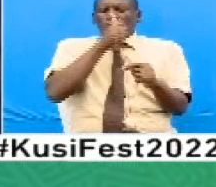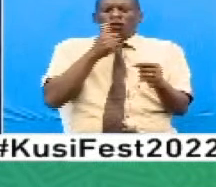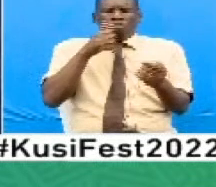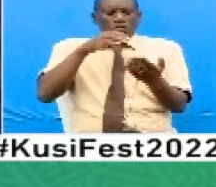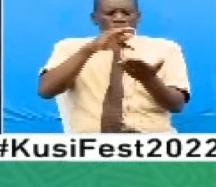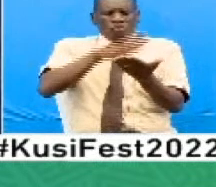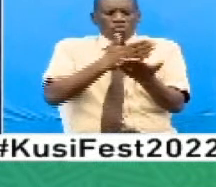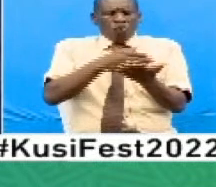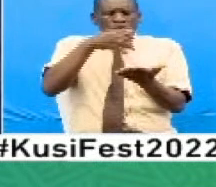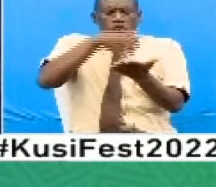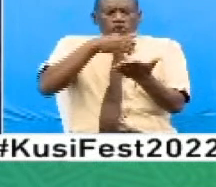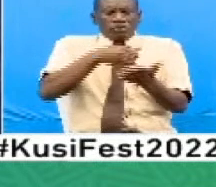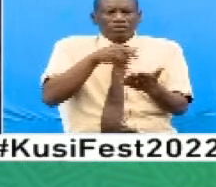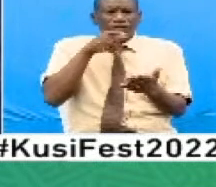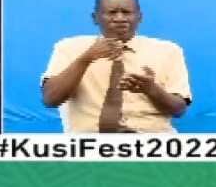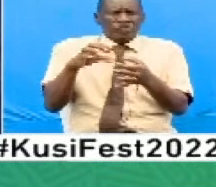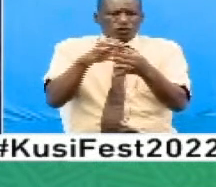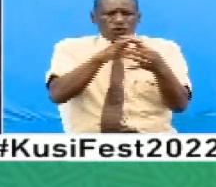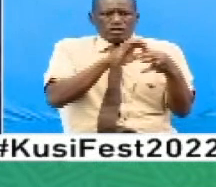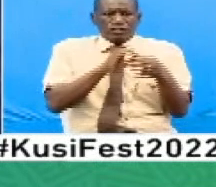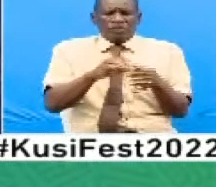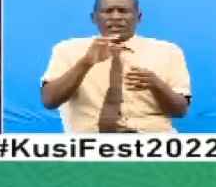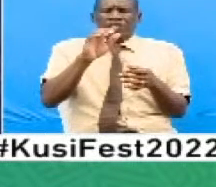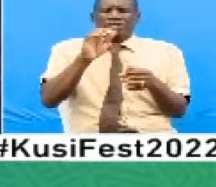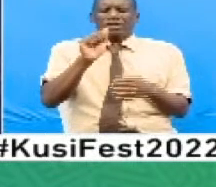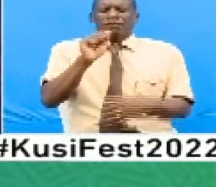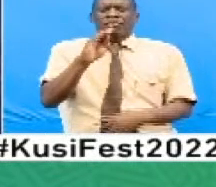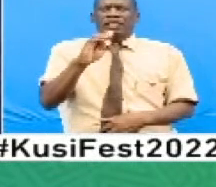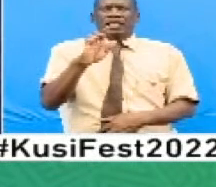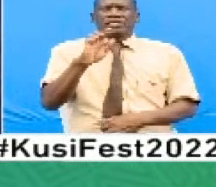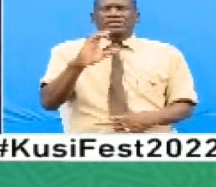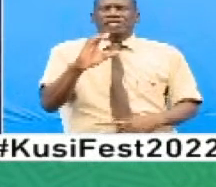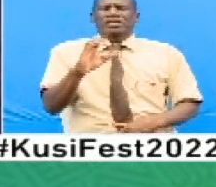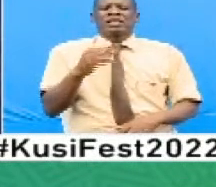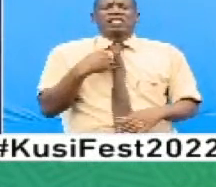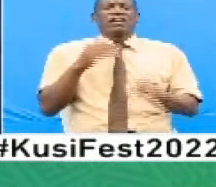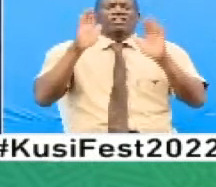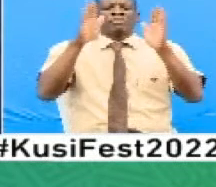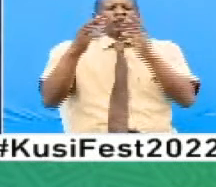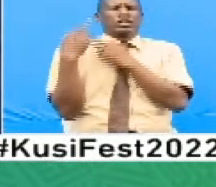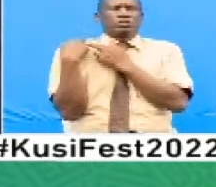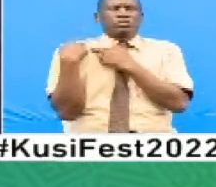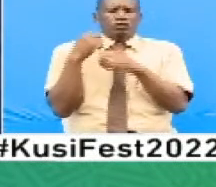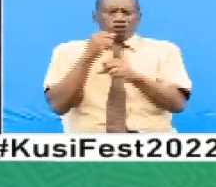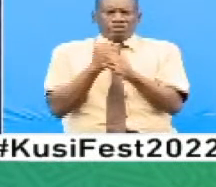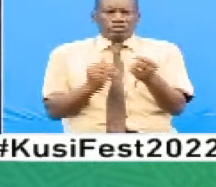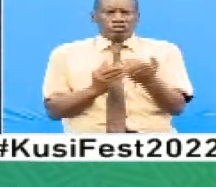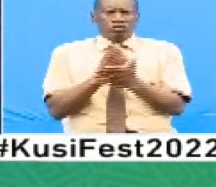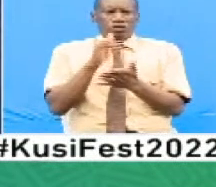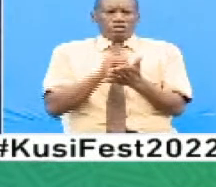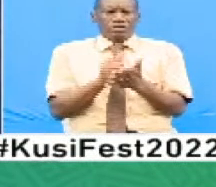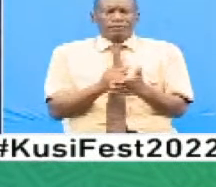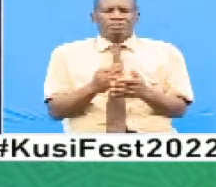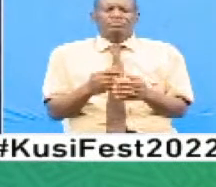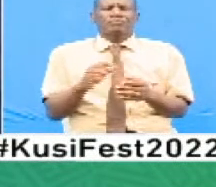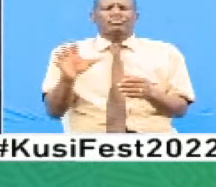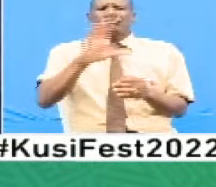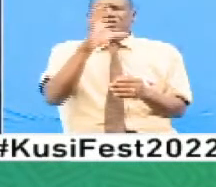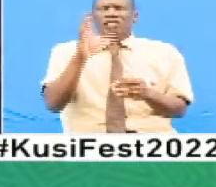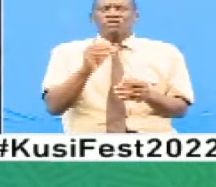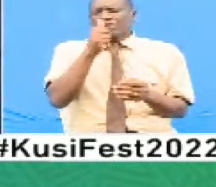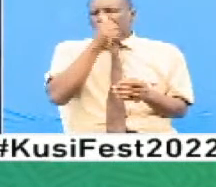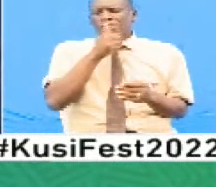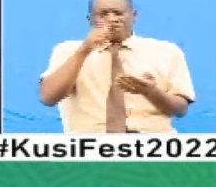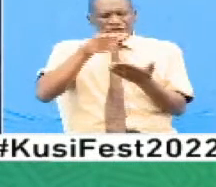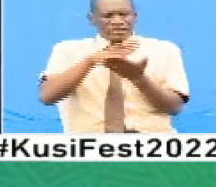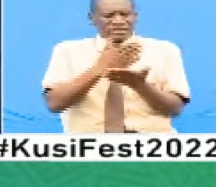involved. This coalition, the ABLC, has a critical role to play in ensuring the voice of Africa private sector